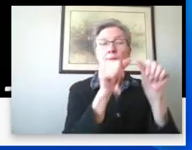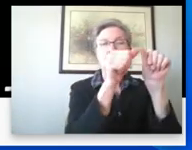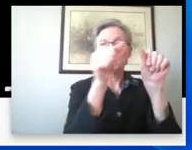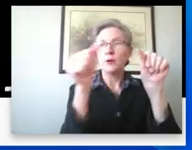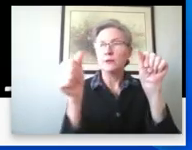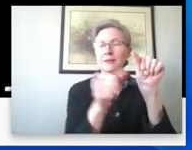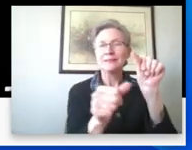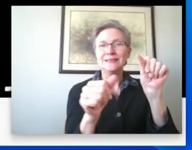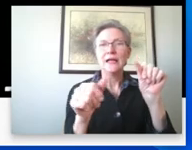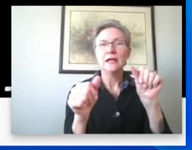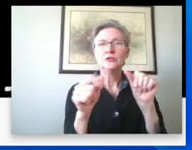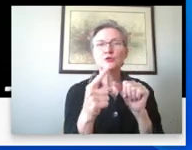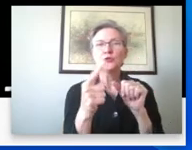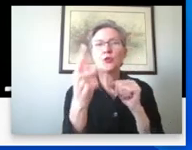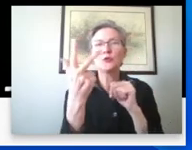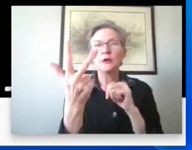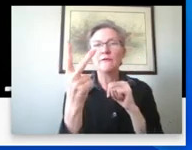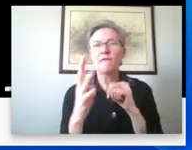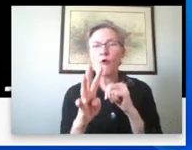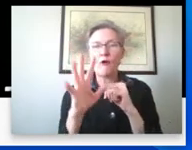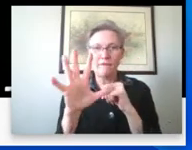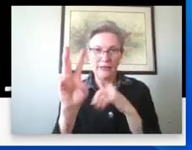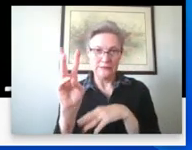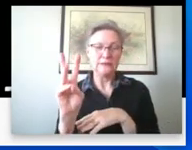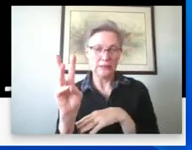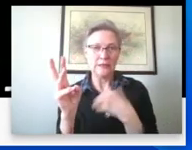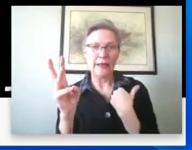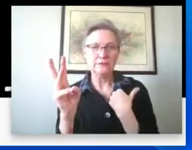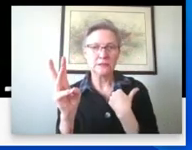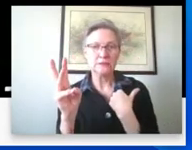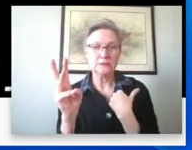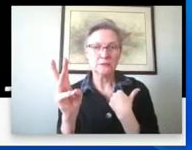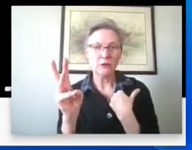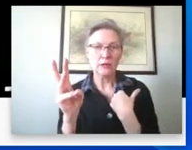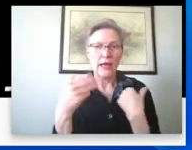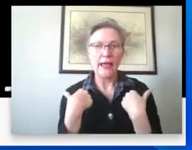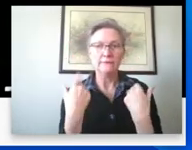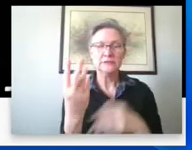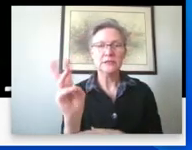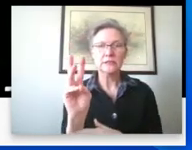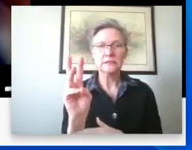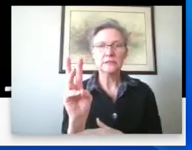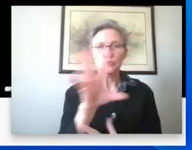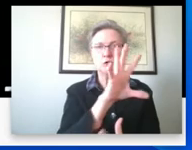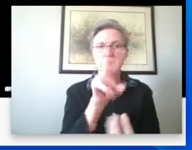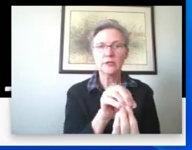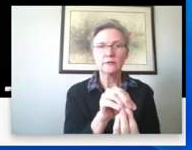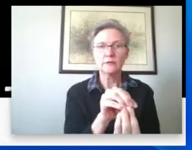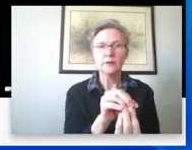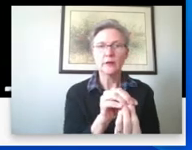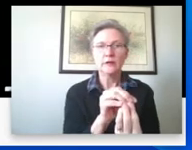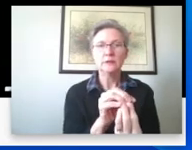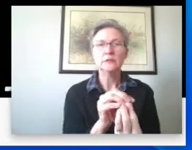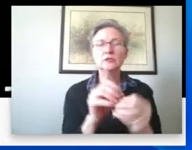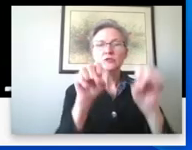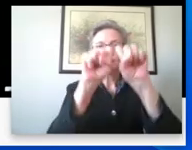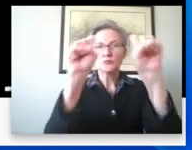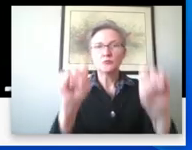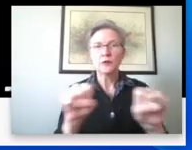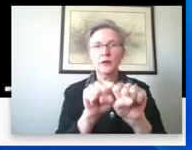there. So I have 1, 2, 3, 4, 5, and 6. So I have a total of 6 square tiles.